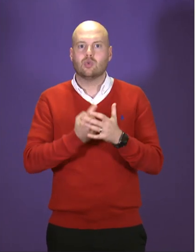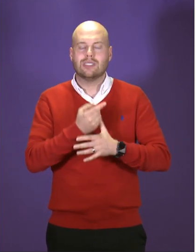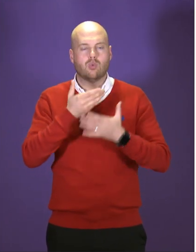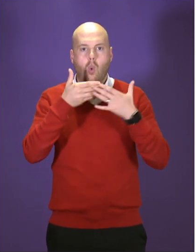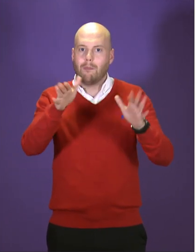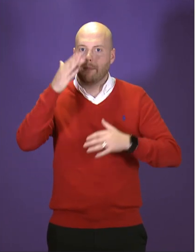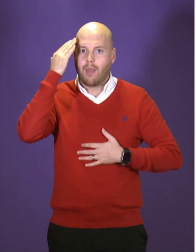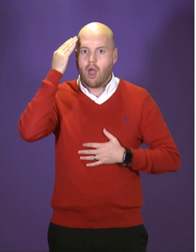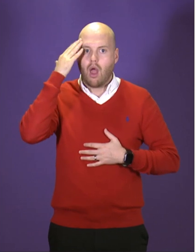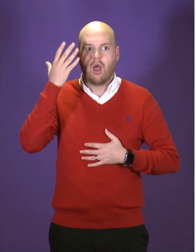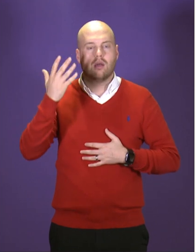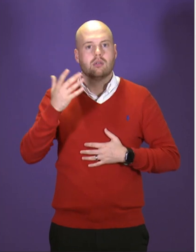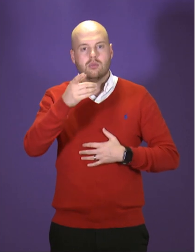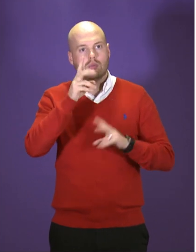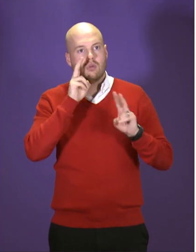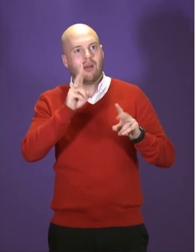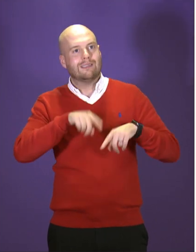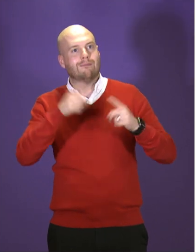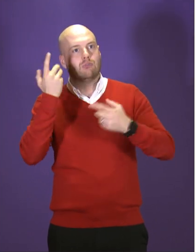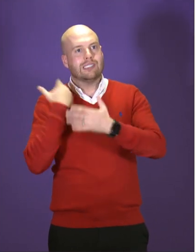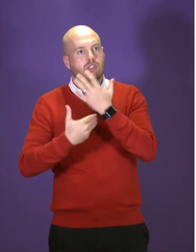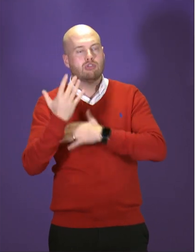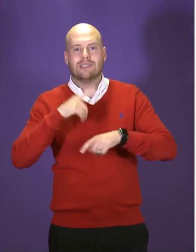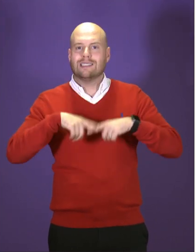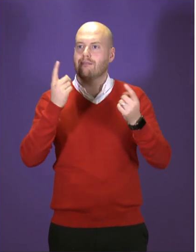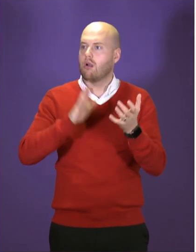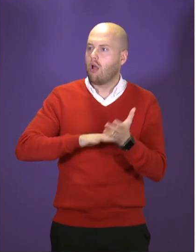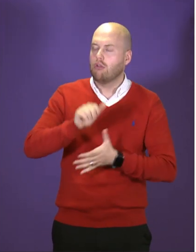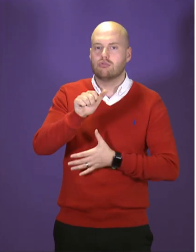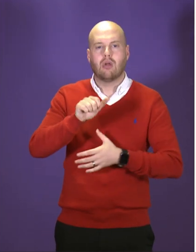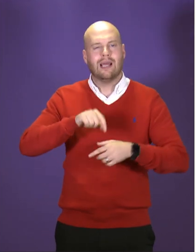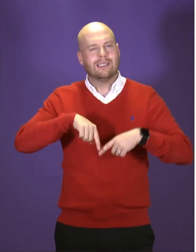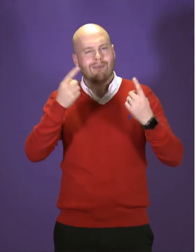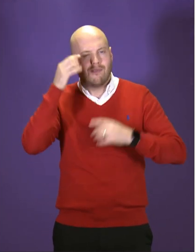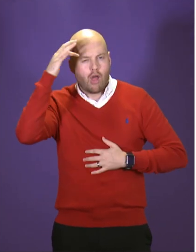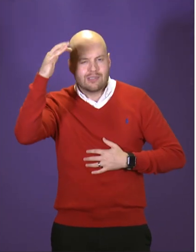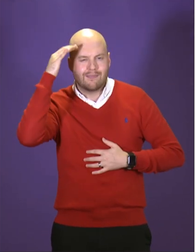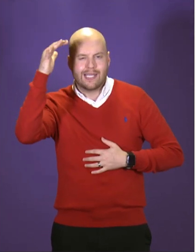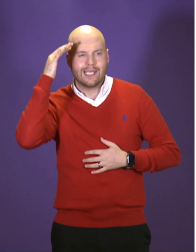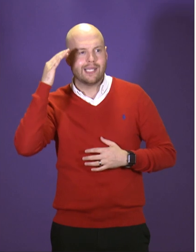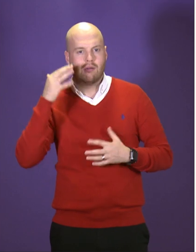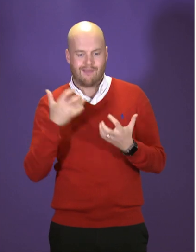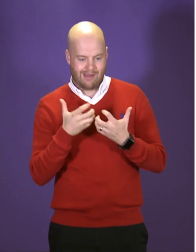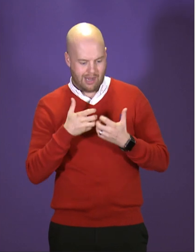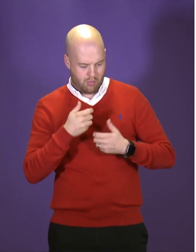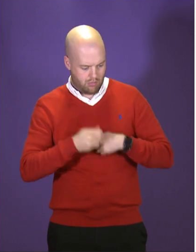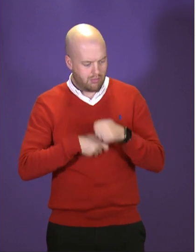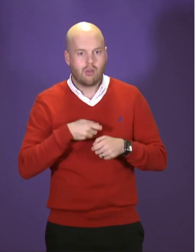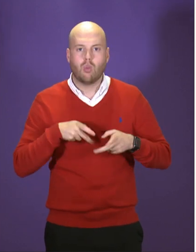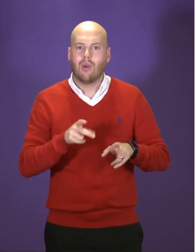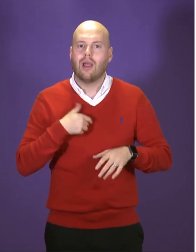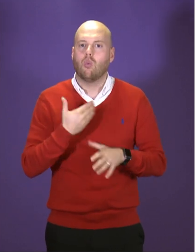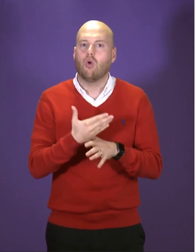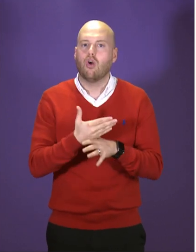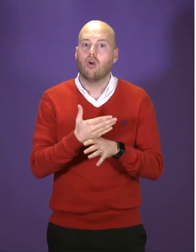to be able to see a different history, a different culture, a different philosophy, a different way of being able to work. And that's the investment